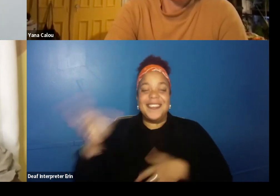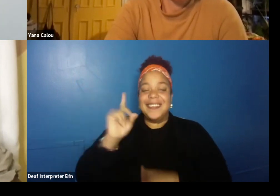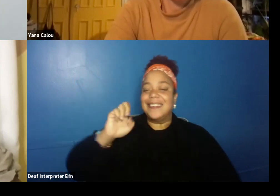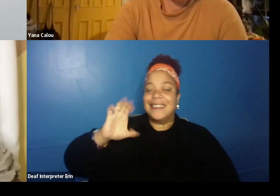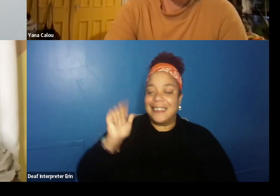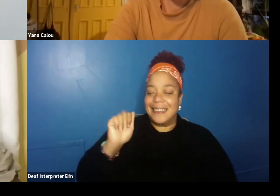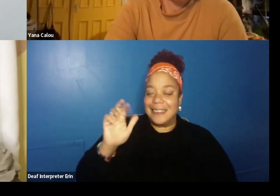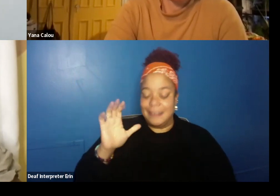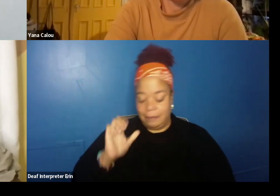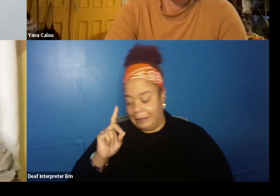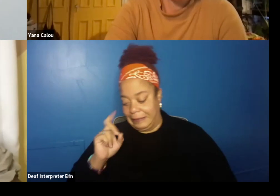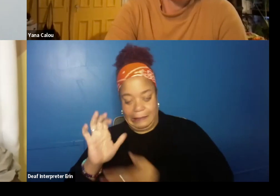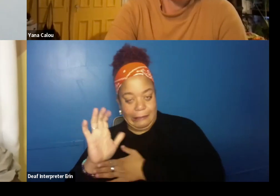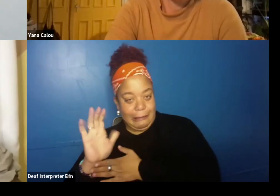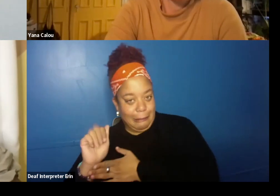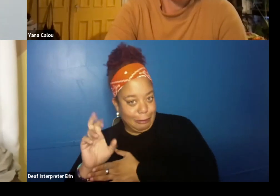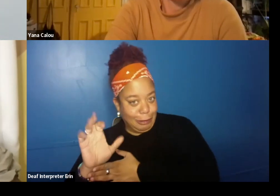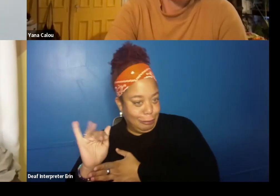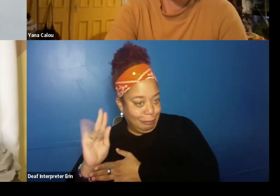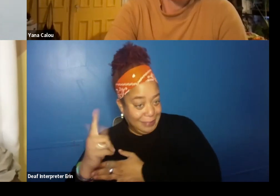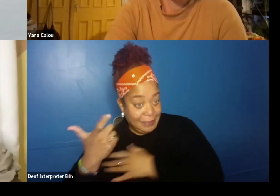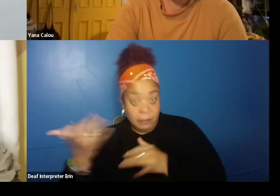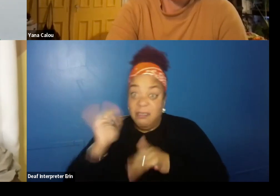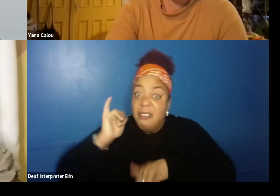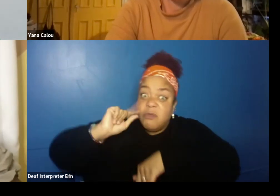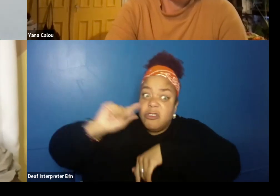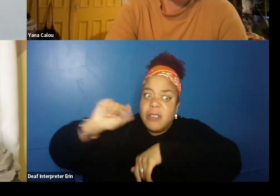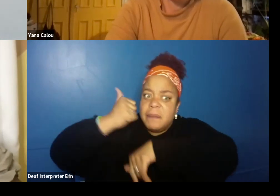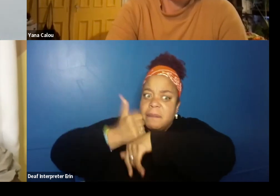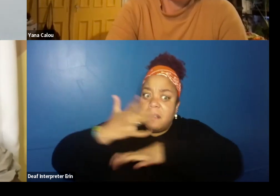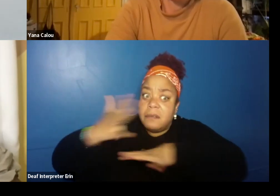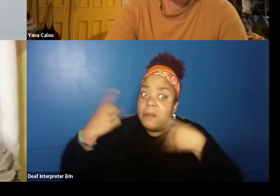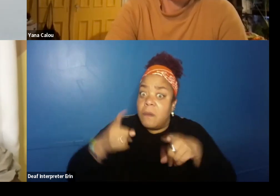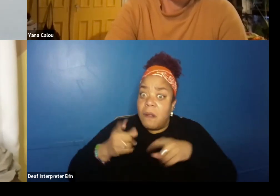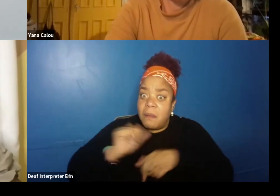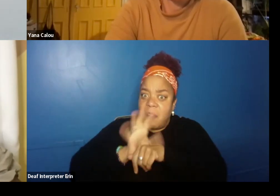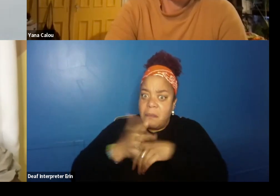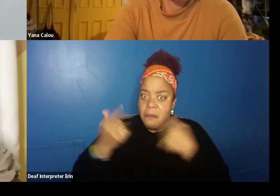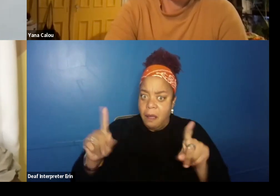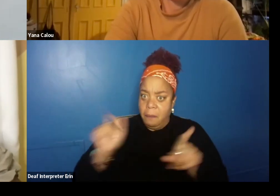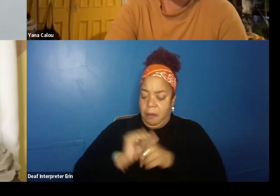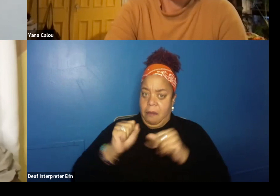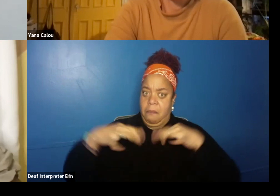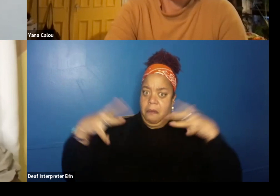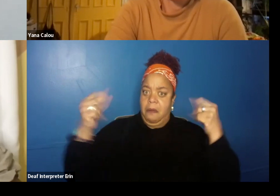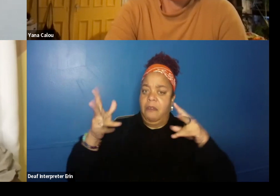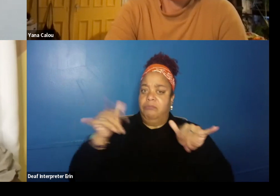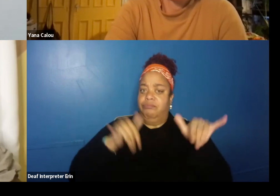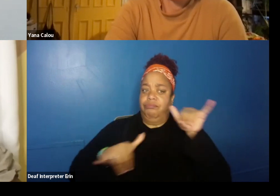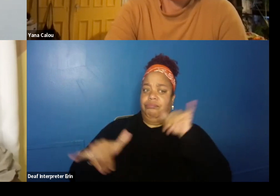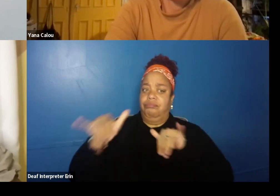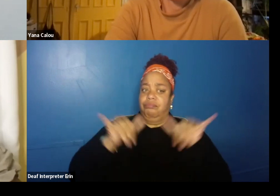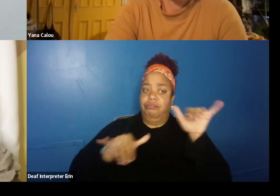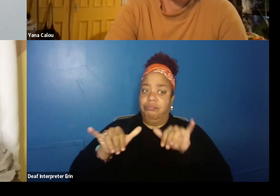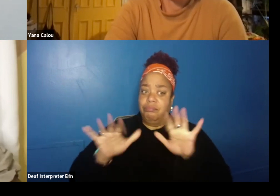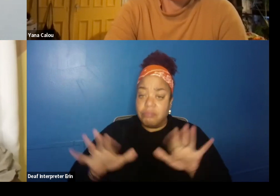amidst the ever-evolving COVID-19 global pandemic and soon after the racial uprisings in response to the